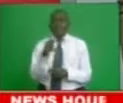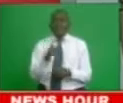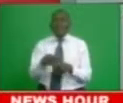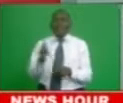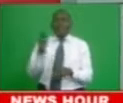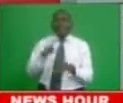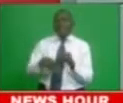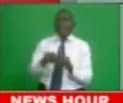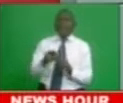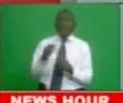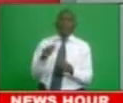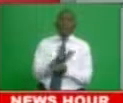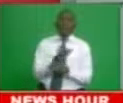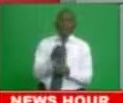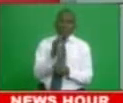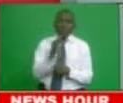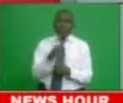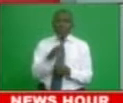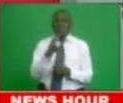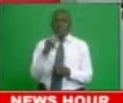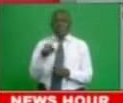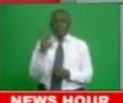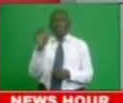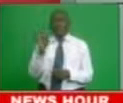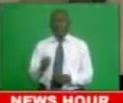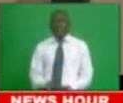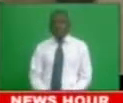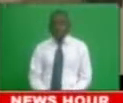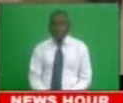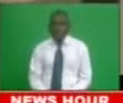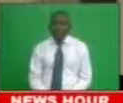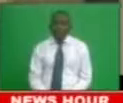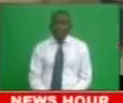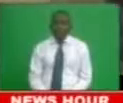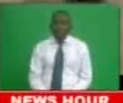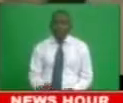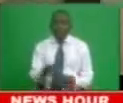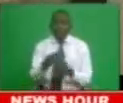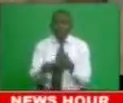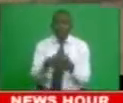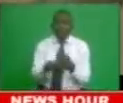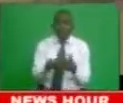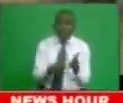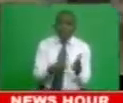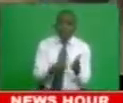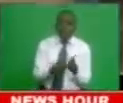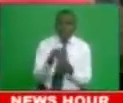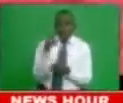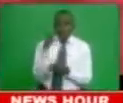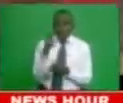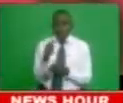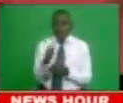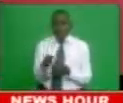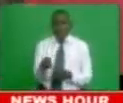higher than the food inflation rate of 7.9%. Price drivers for